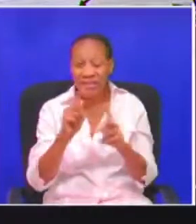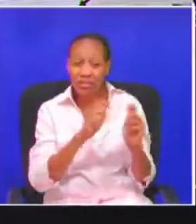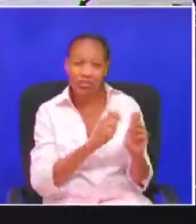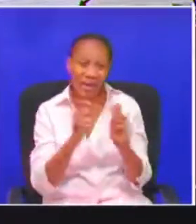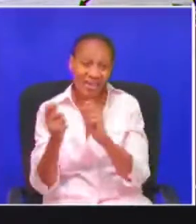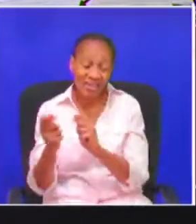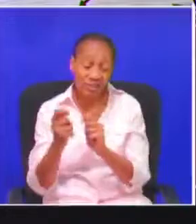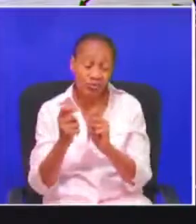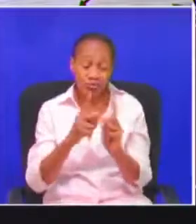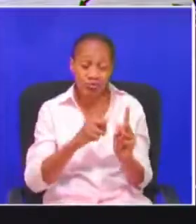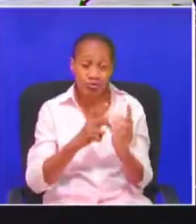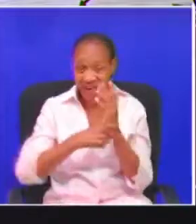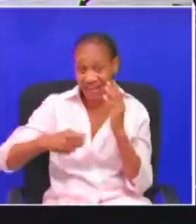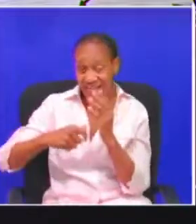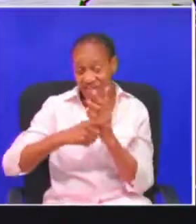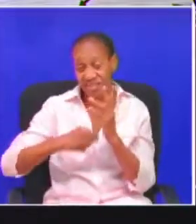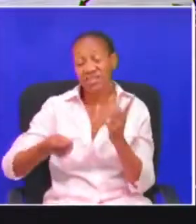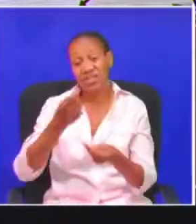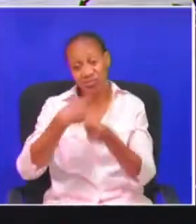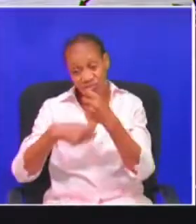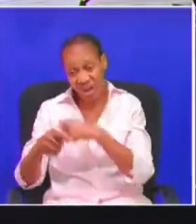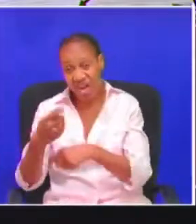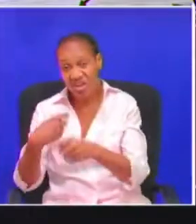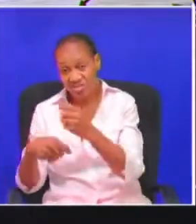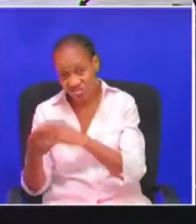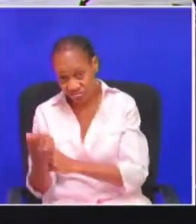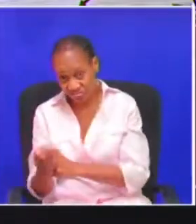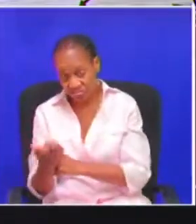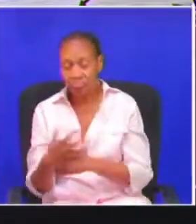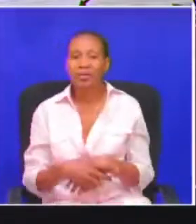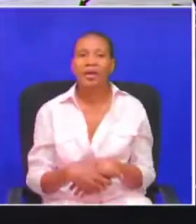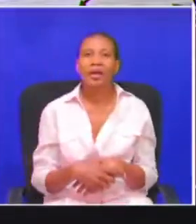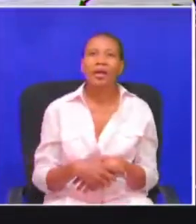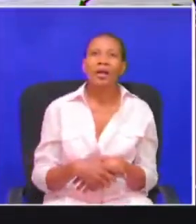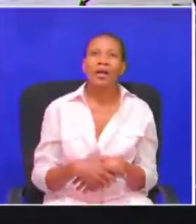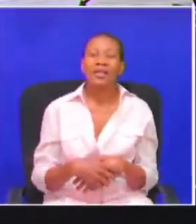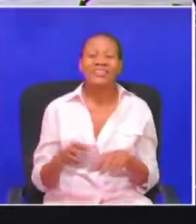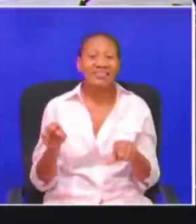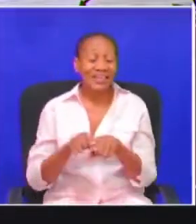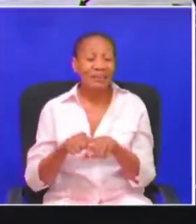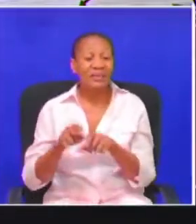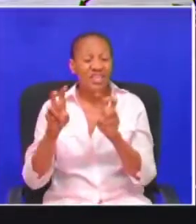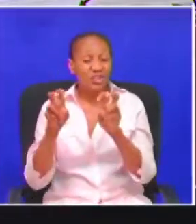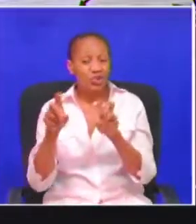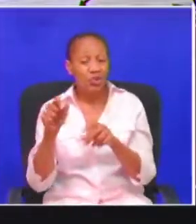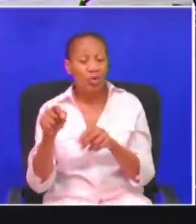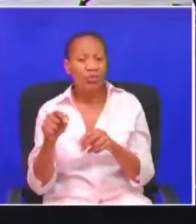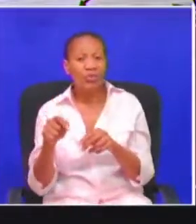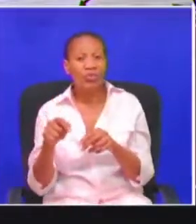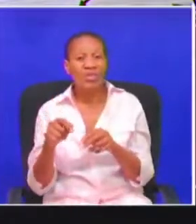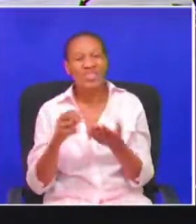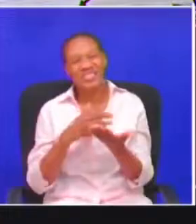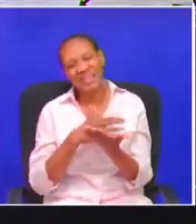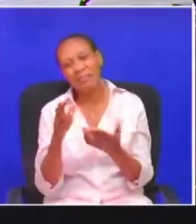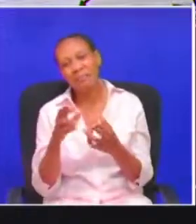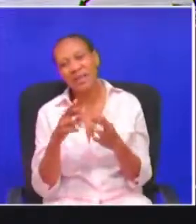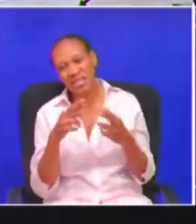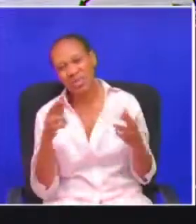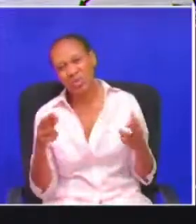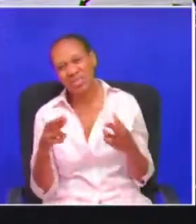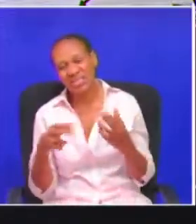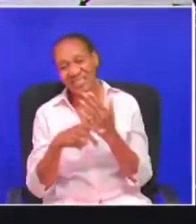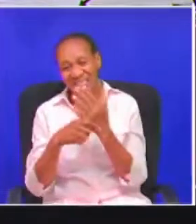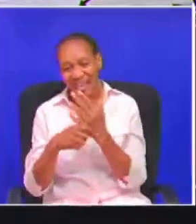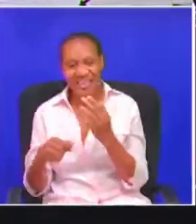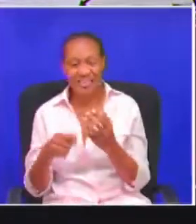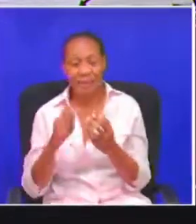the discussions, Honorable Mulder, also touch on non-tariff issues. But we have been